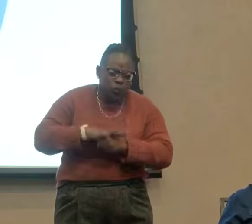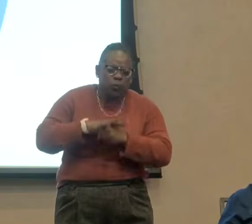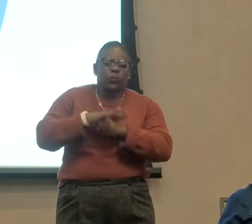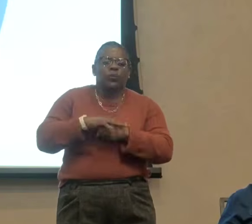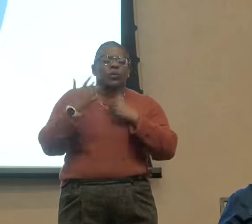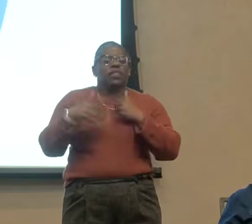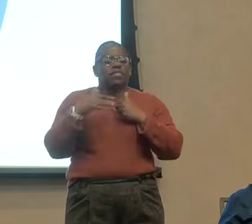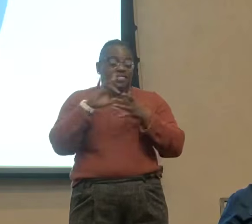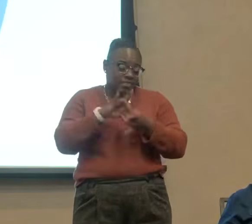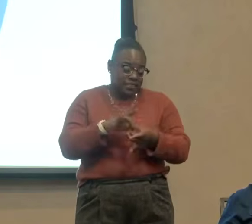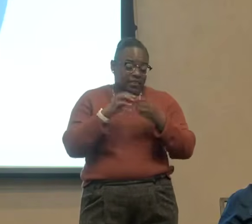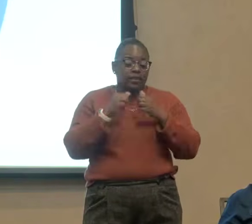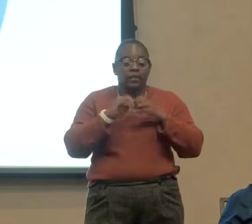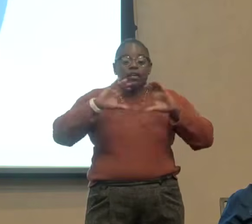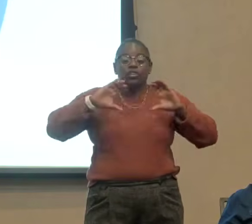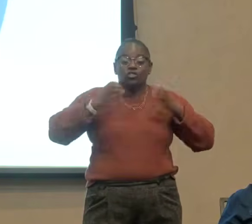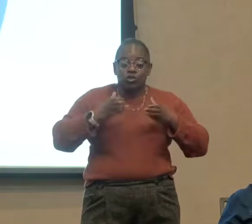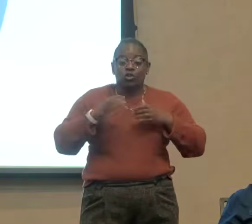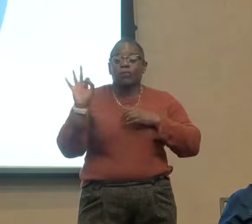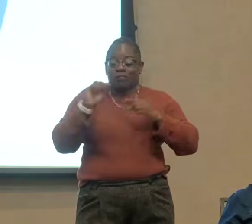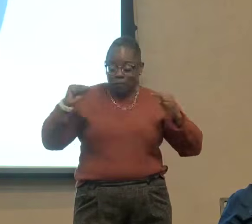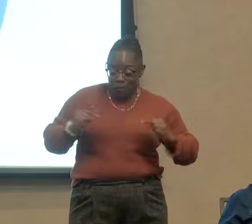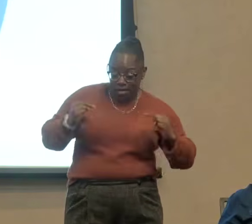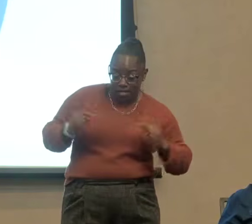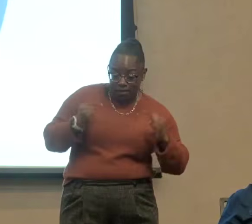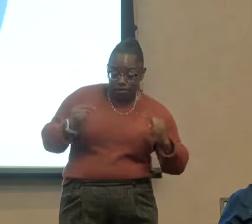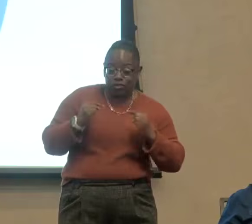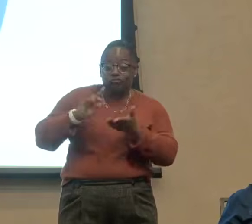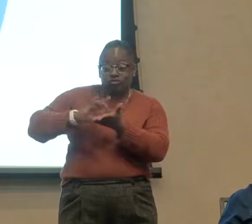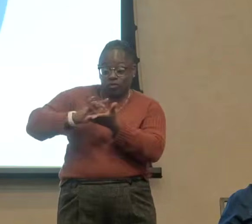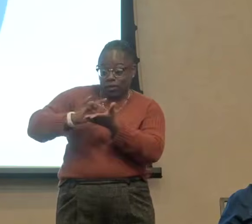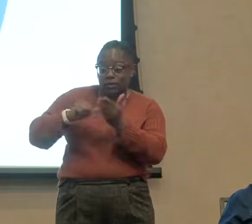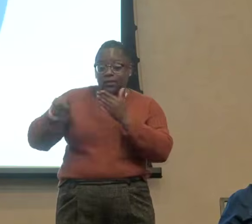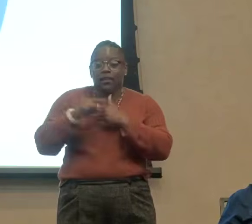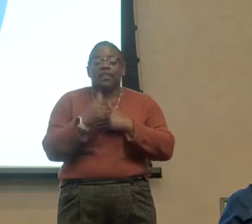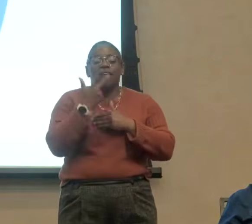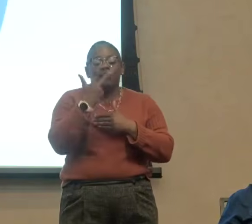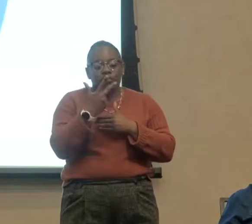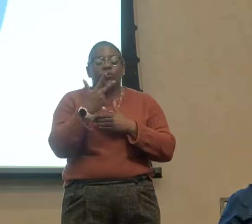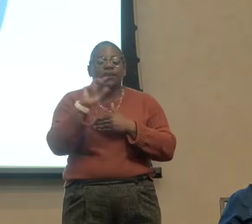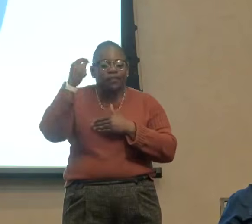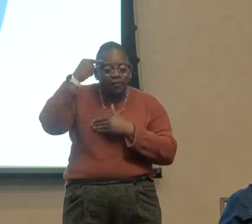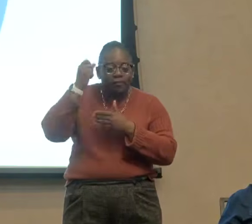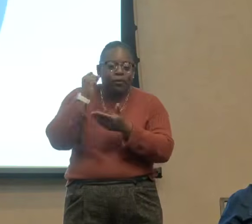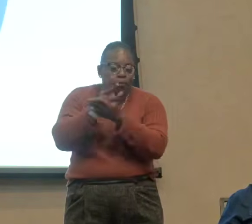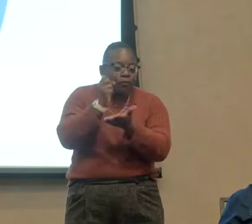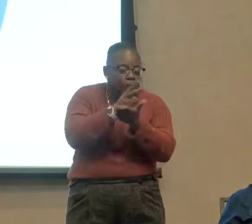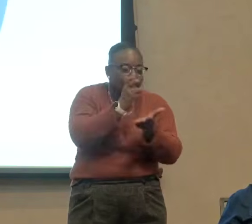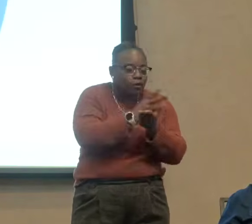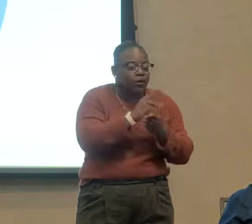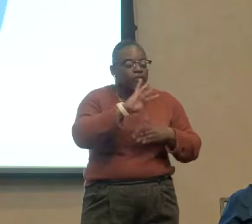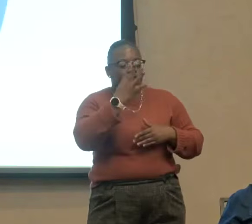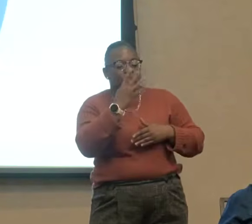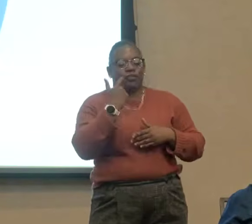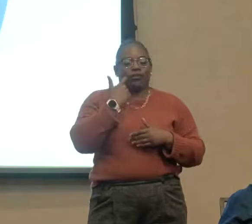with it. There are a group of fibromyalgia drugs. There are 3 approved by the FDA. There was a 4th that was